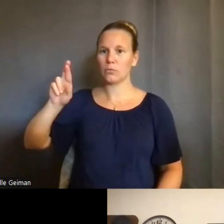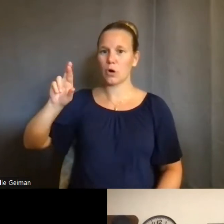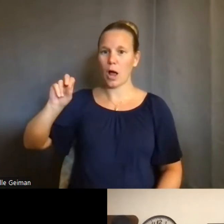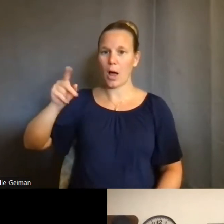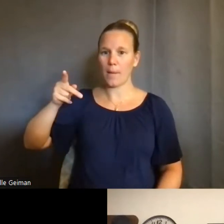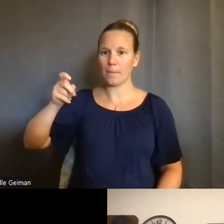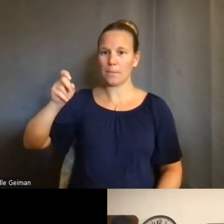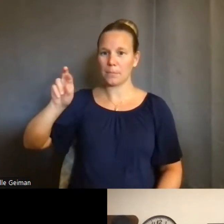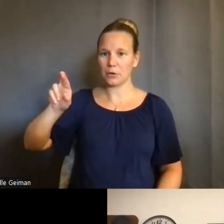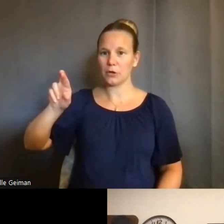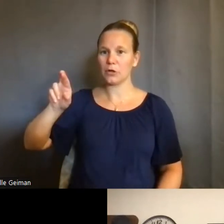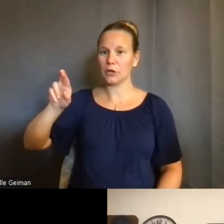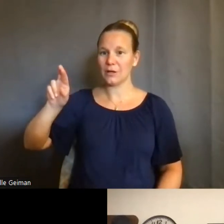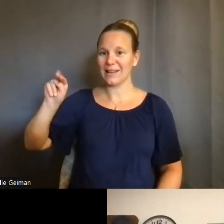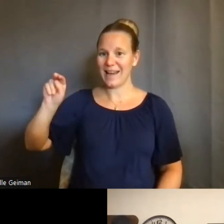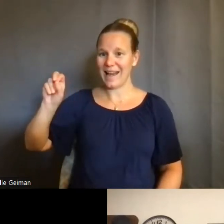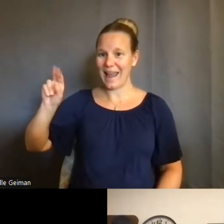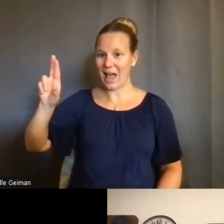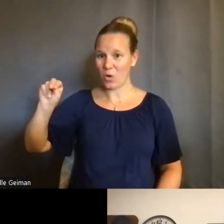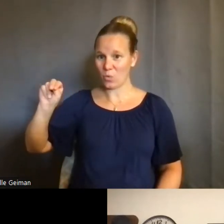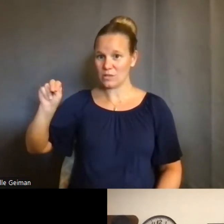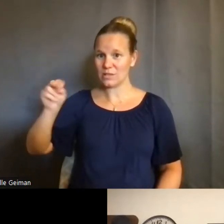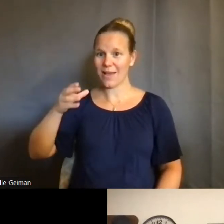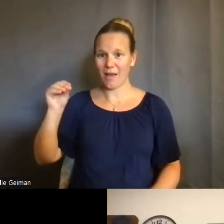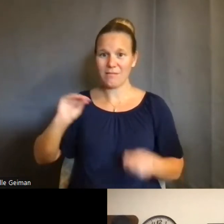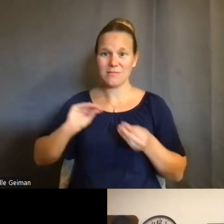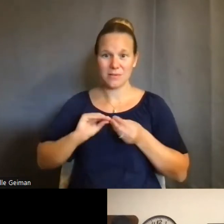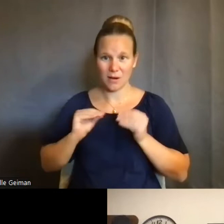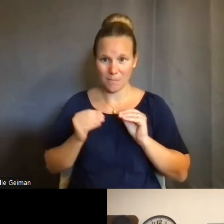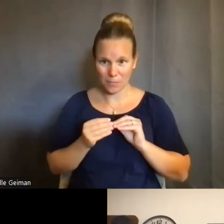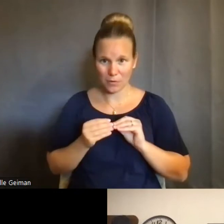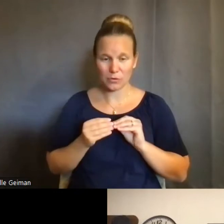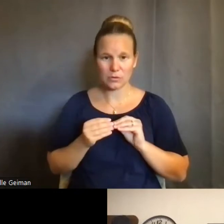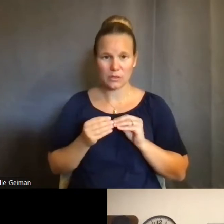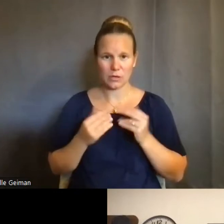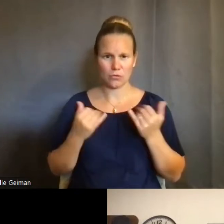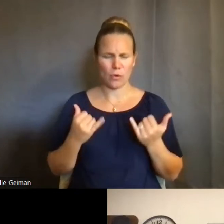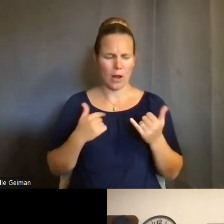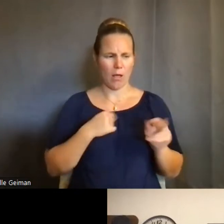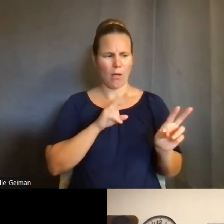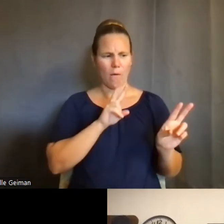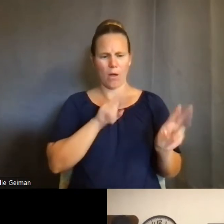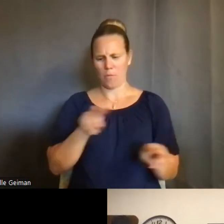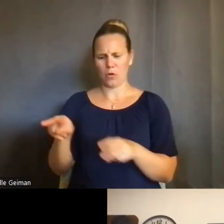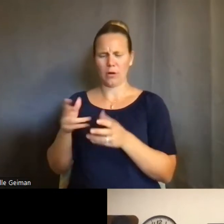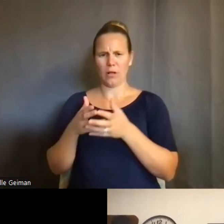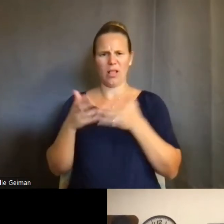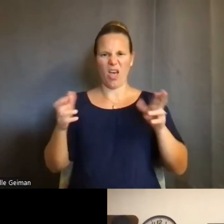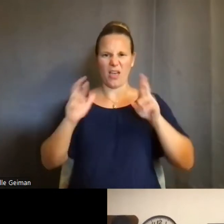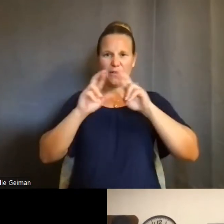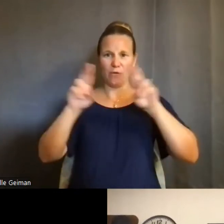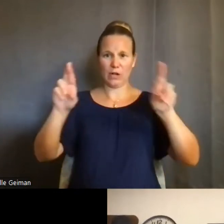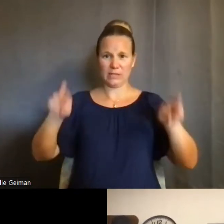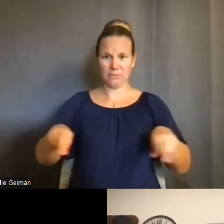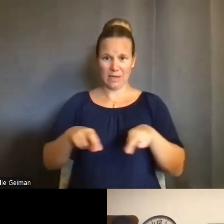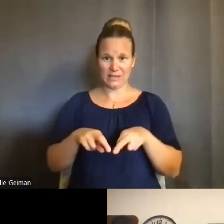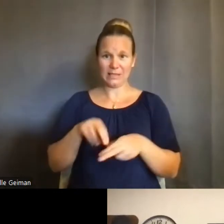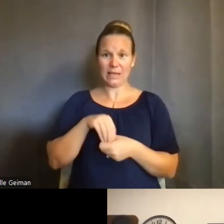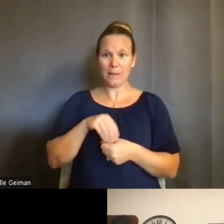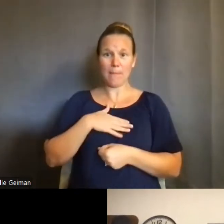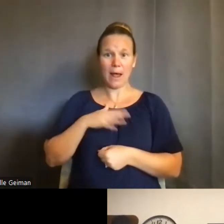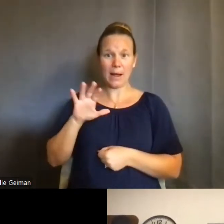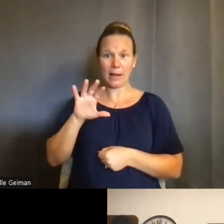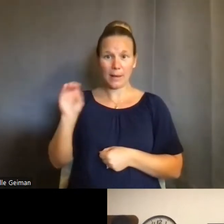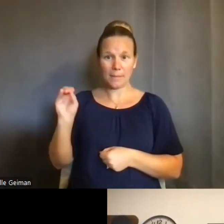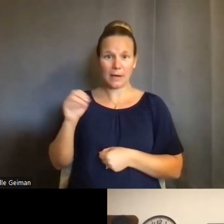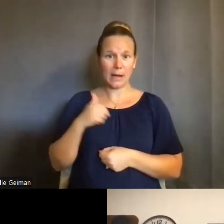actually hold on to and remember. And even right now, I'm looking at a lot of resumes at our company, and I'm just seeing so